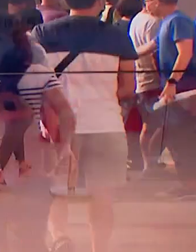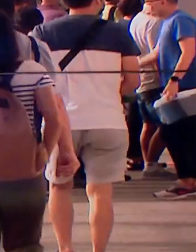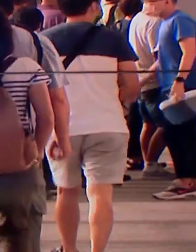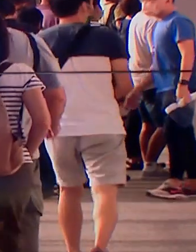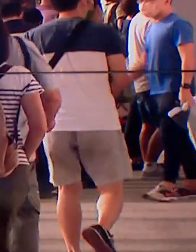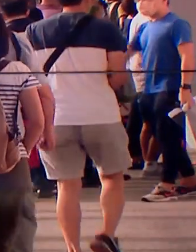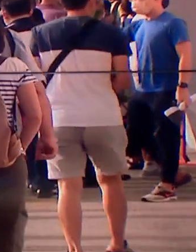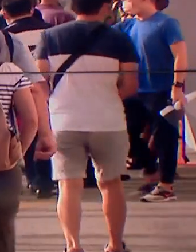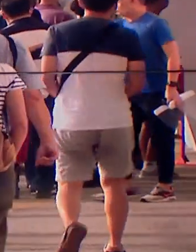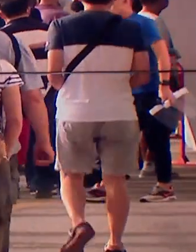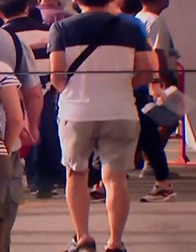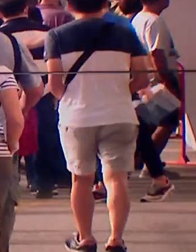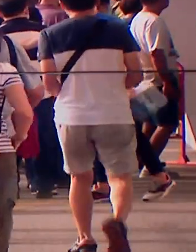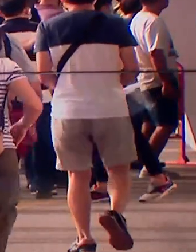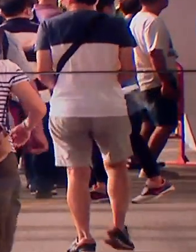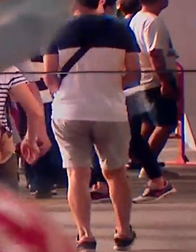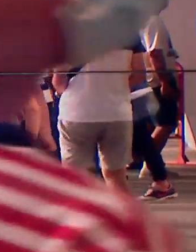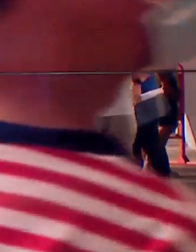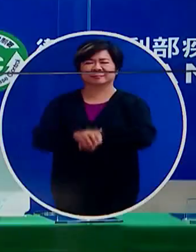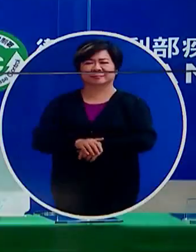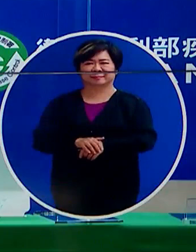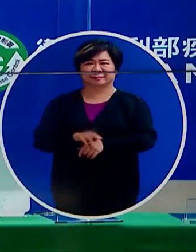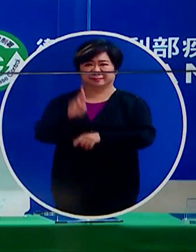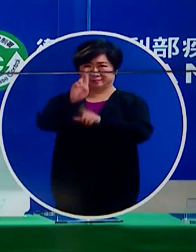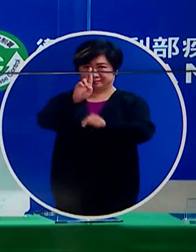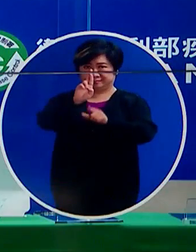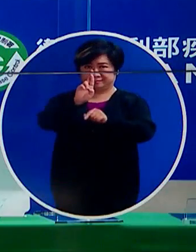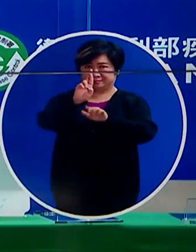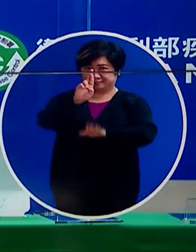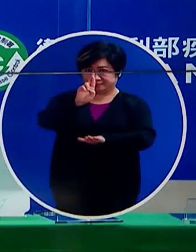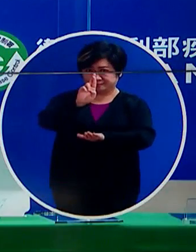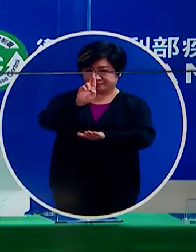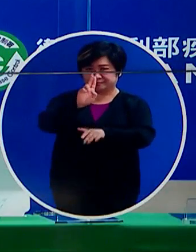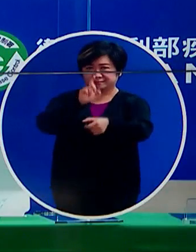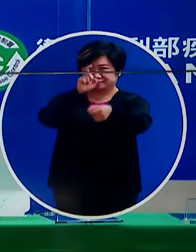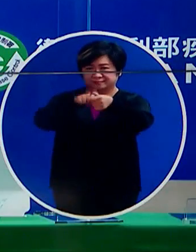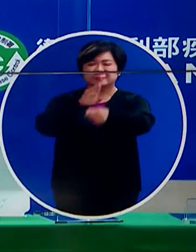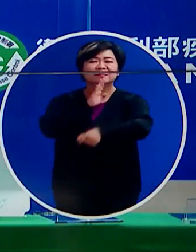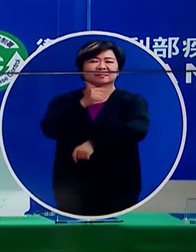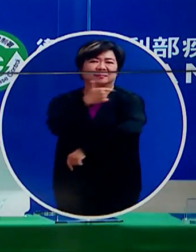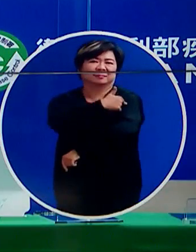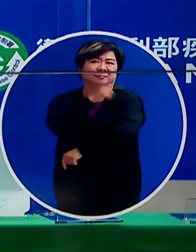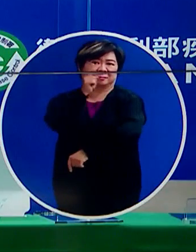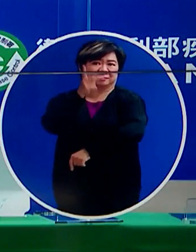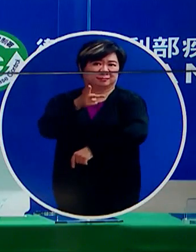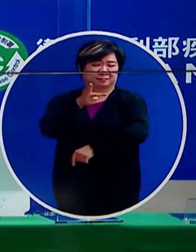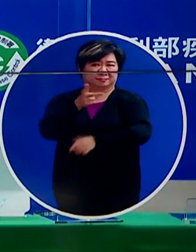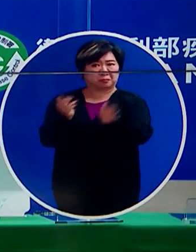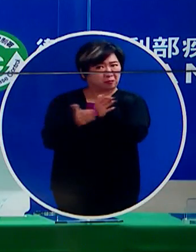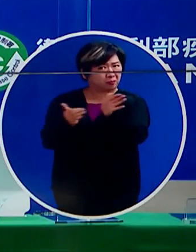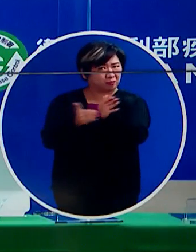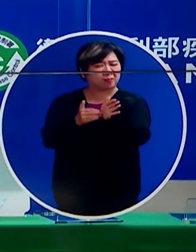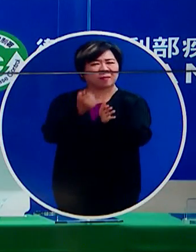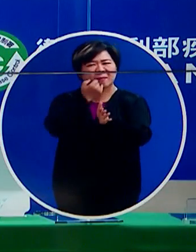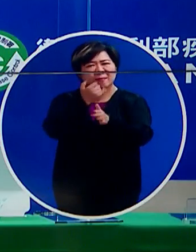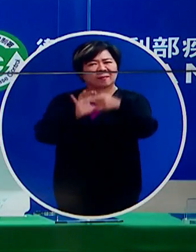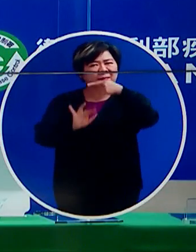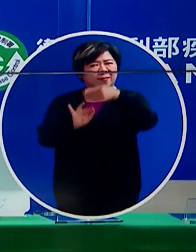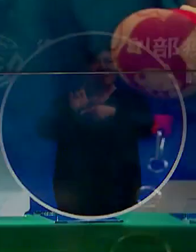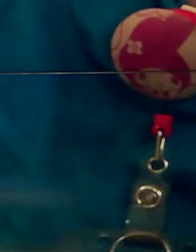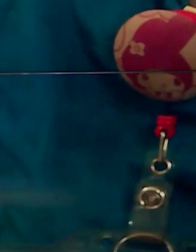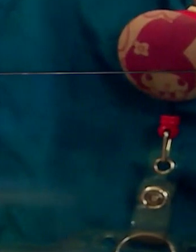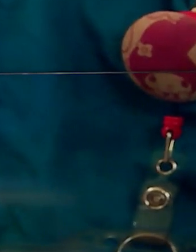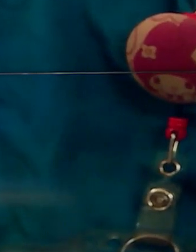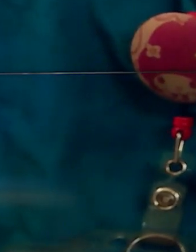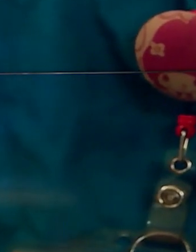CECC. Taiwan is currently on track to hit 70% single-dose coverage by the end of the month and is expected